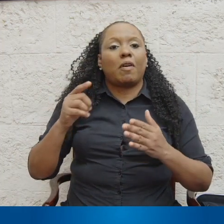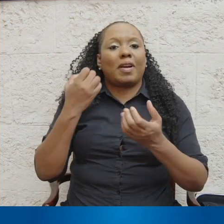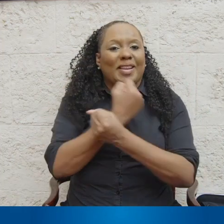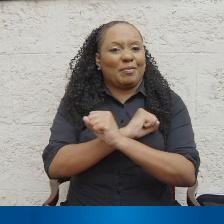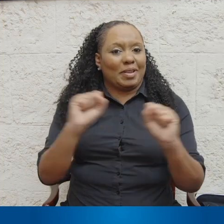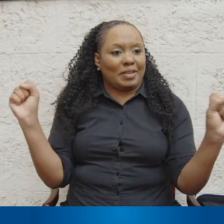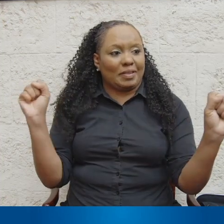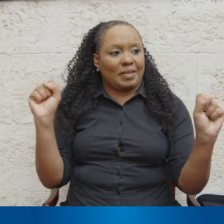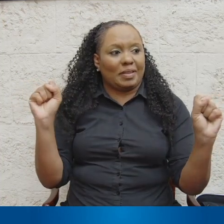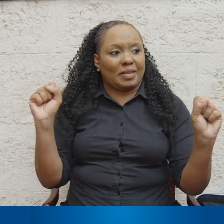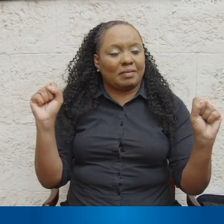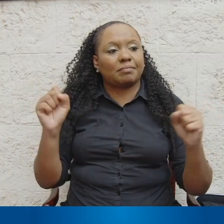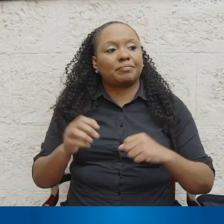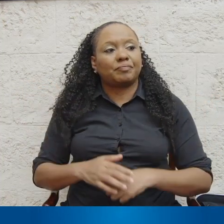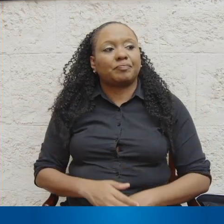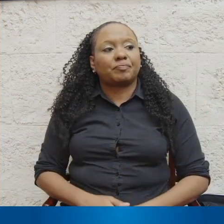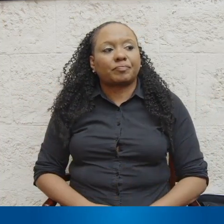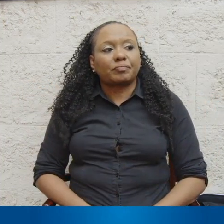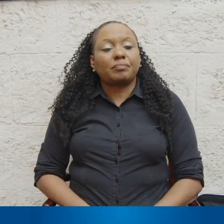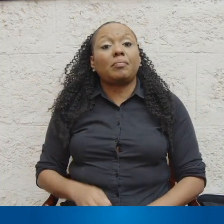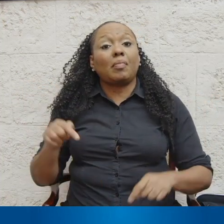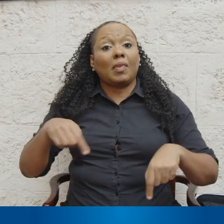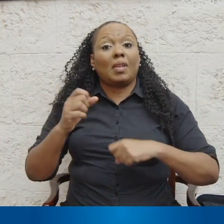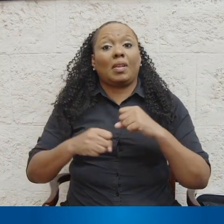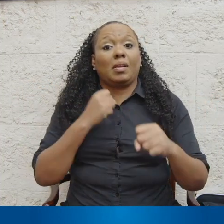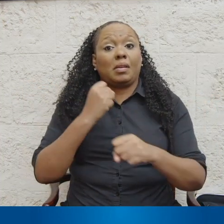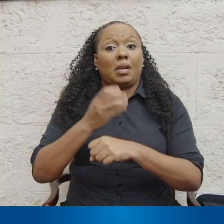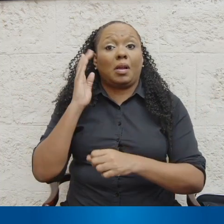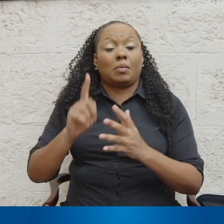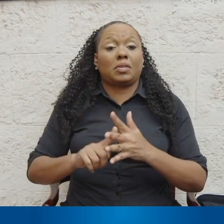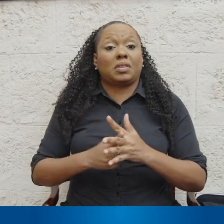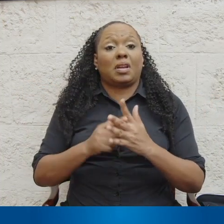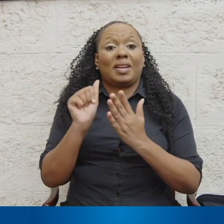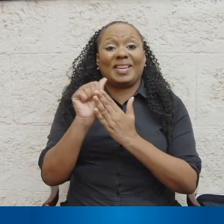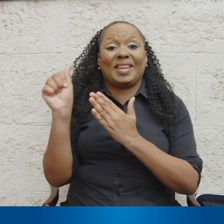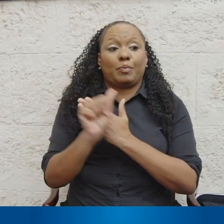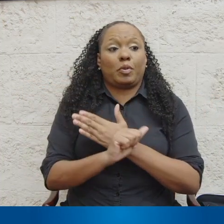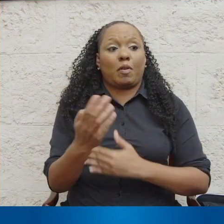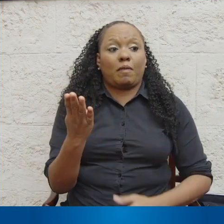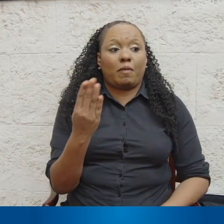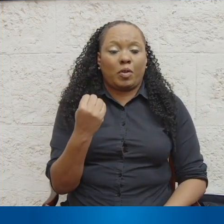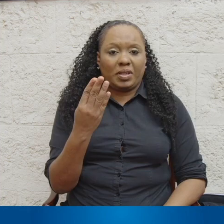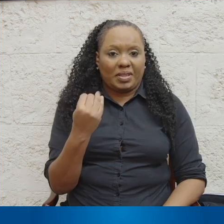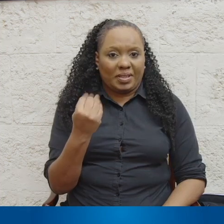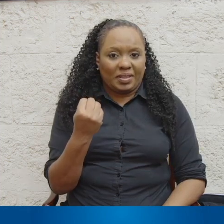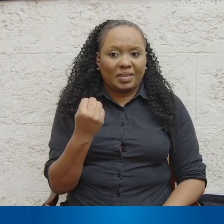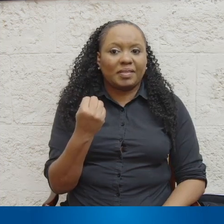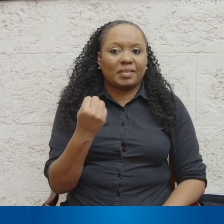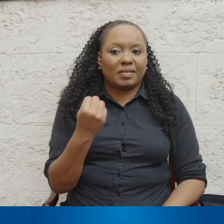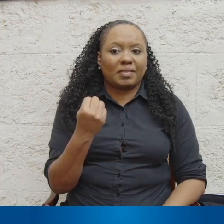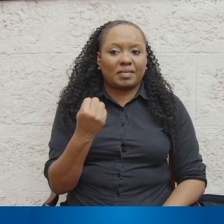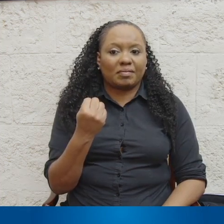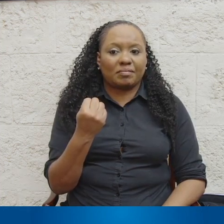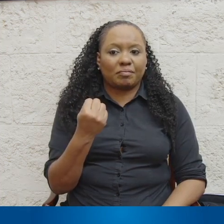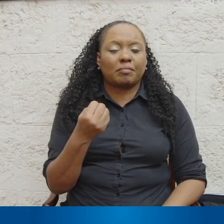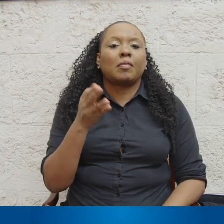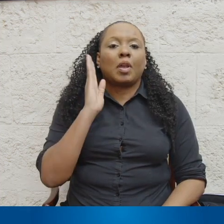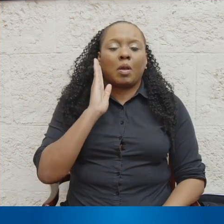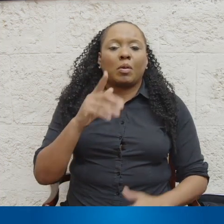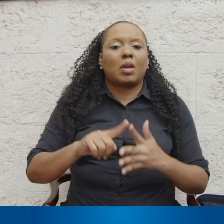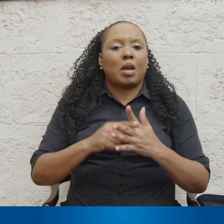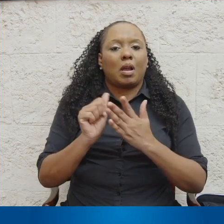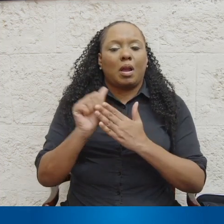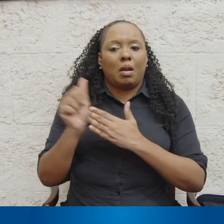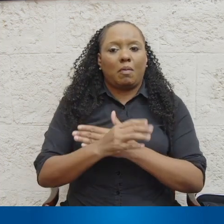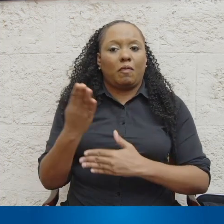2023, the season of emancipation will start on April 14th with the commemoration of the Bassa Rebellion and